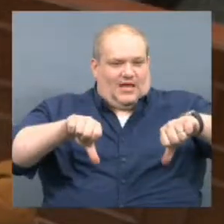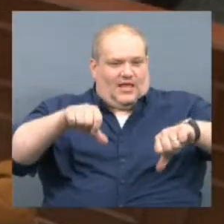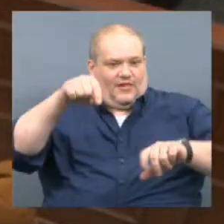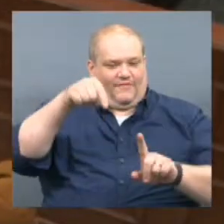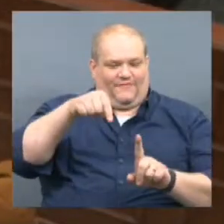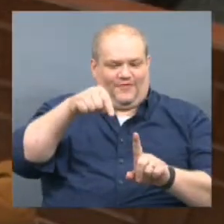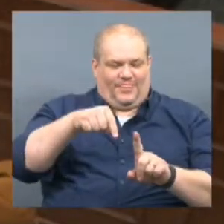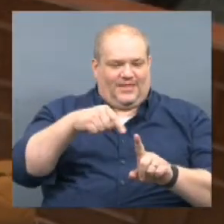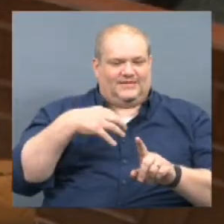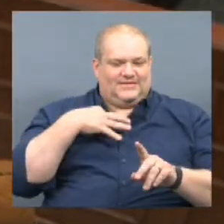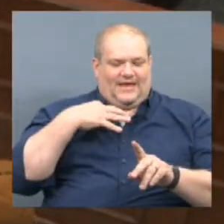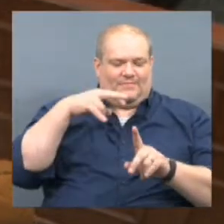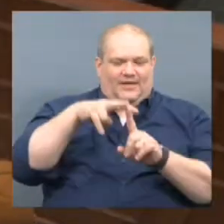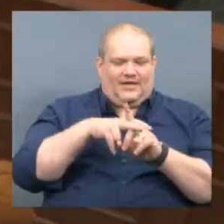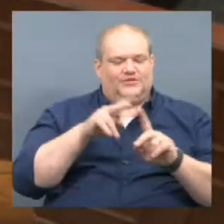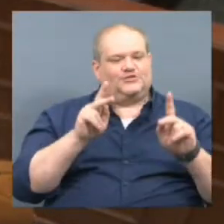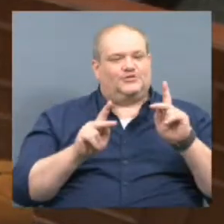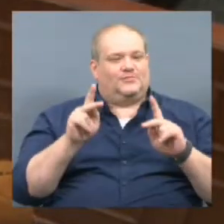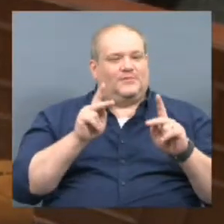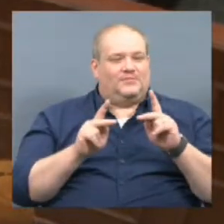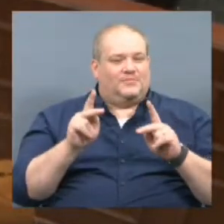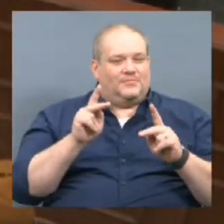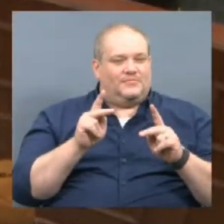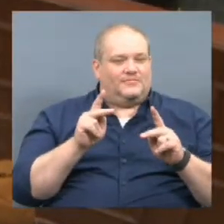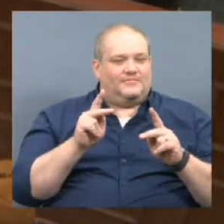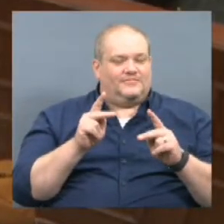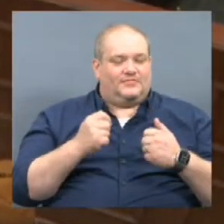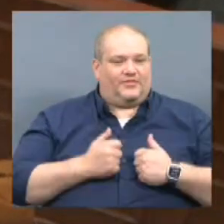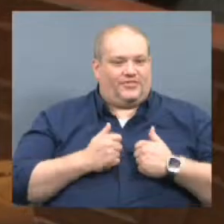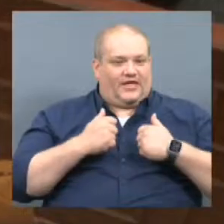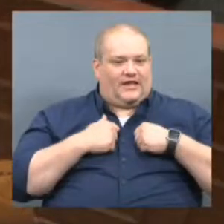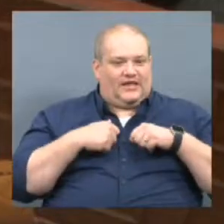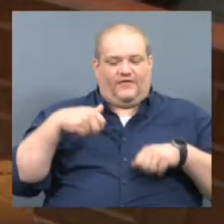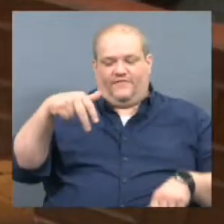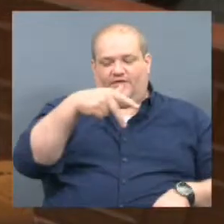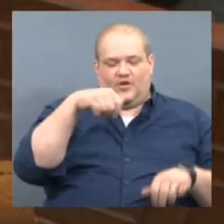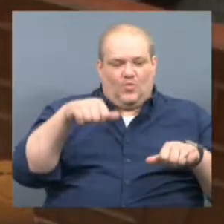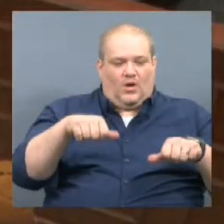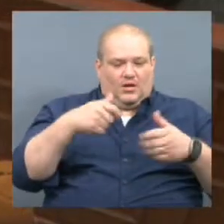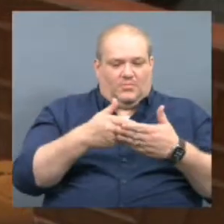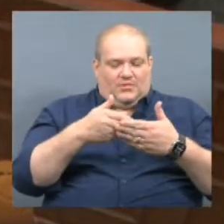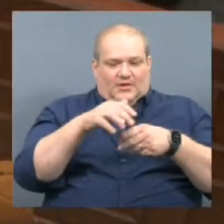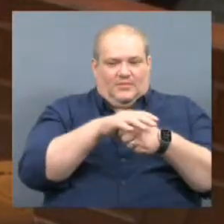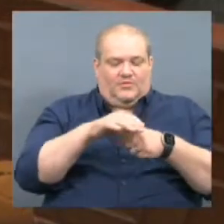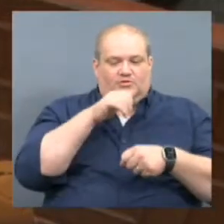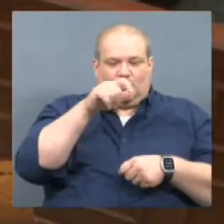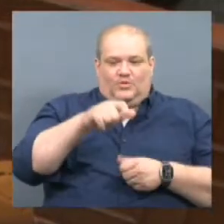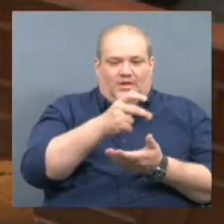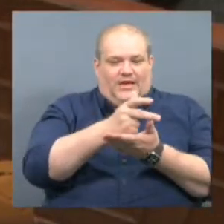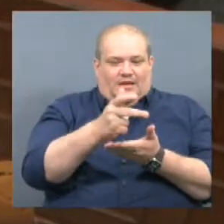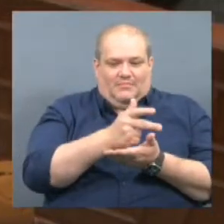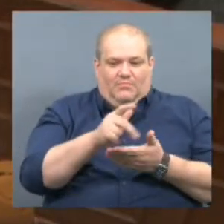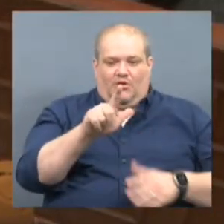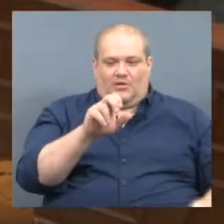application. People that live in walkable neighborhoods don't need parking lots.